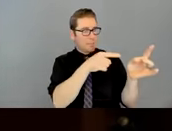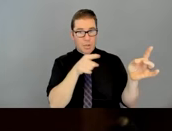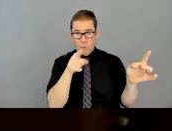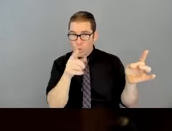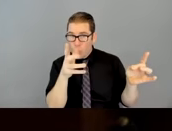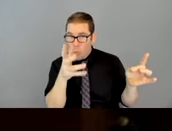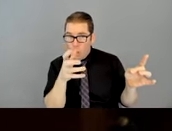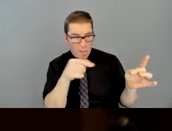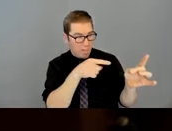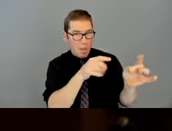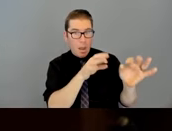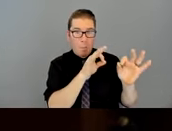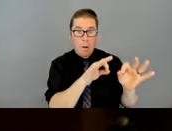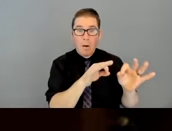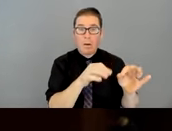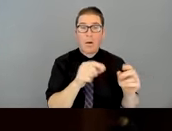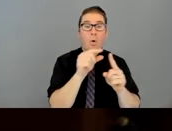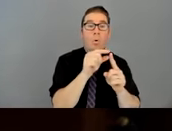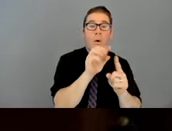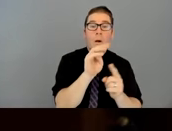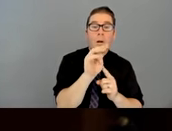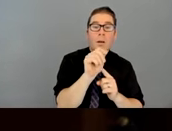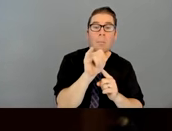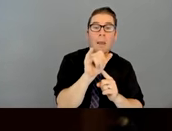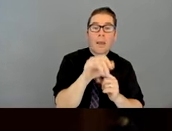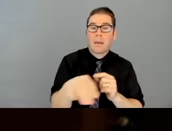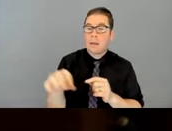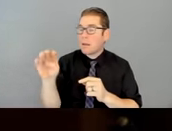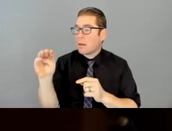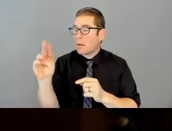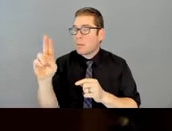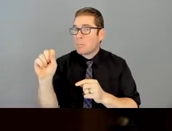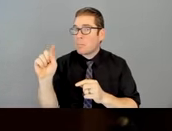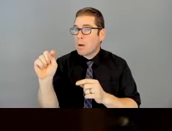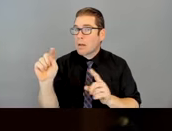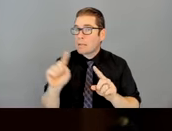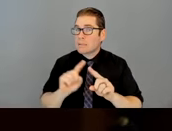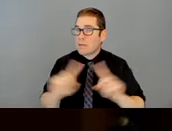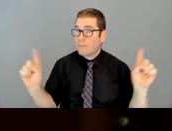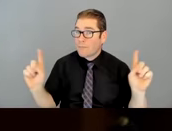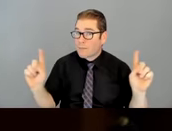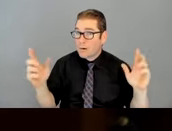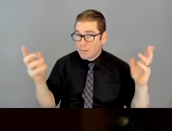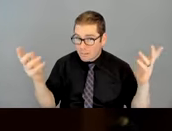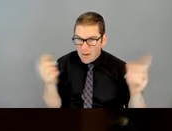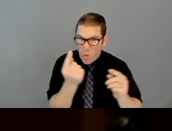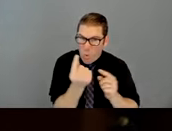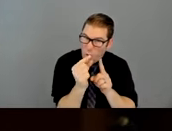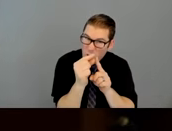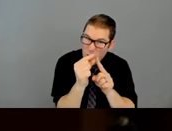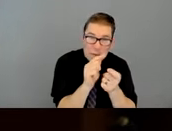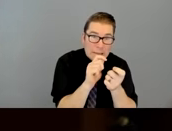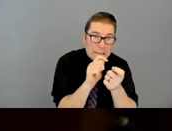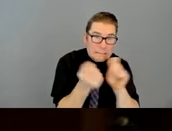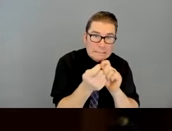difference between may and must, because there's a big difference. And when issues escalate and they make it to Sean, the first